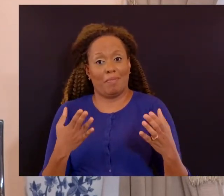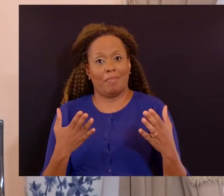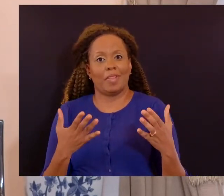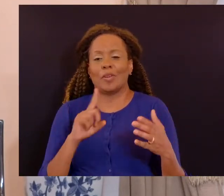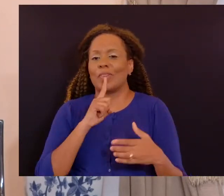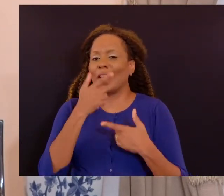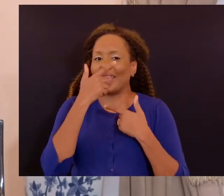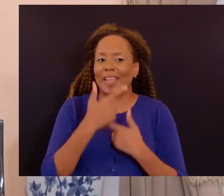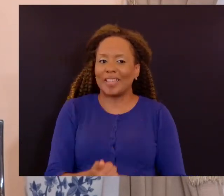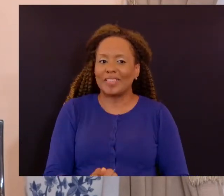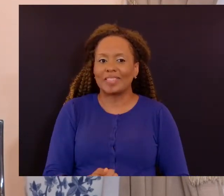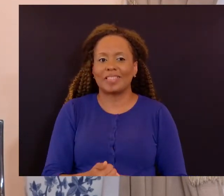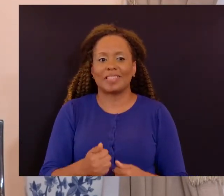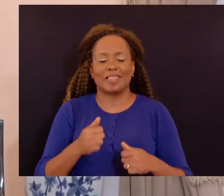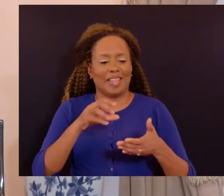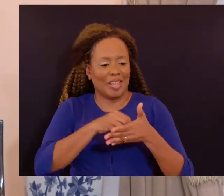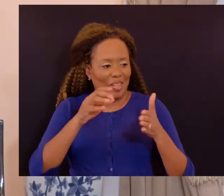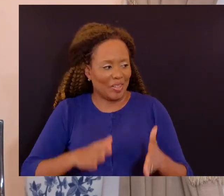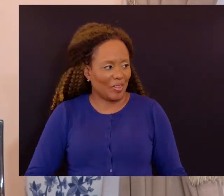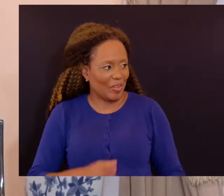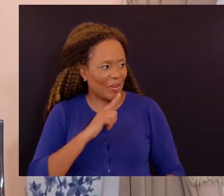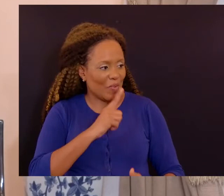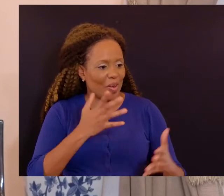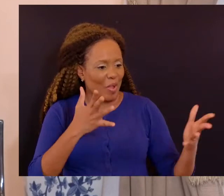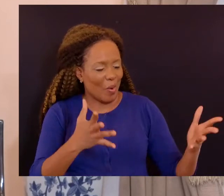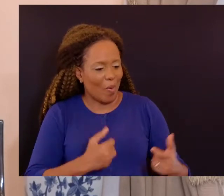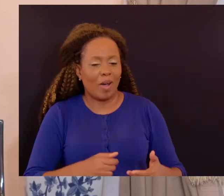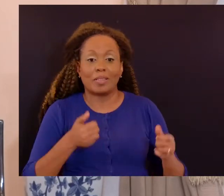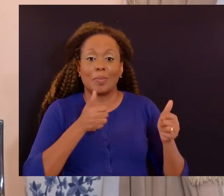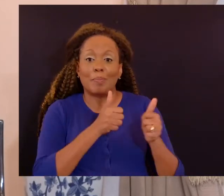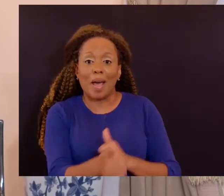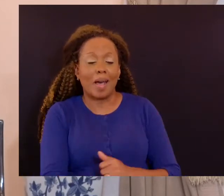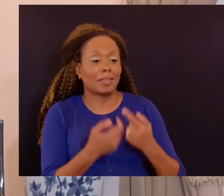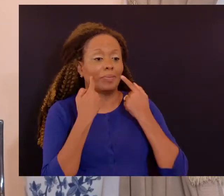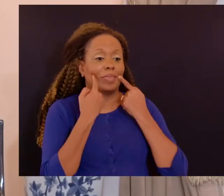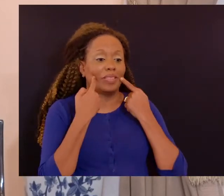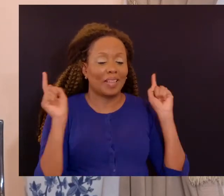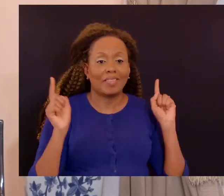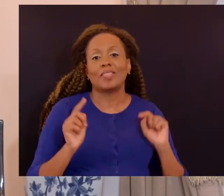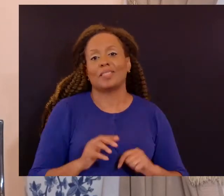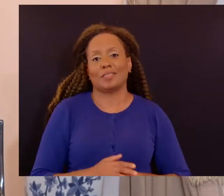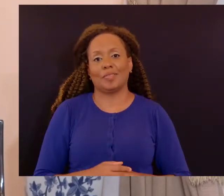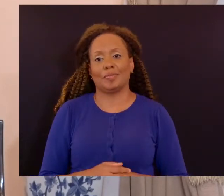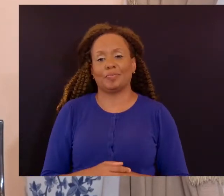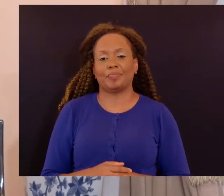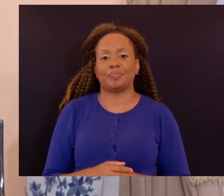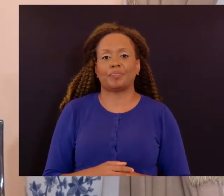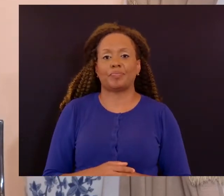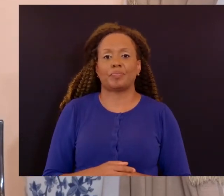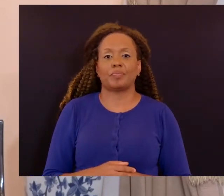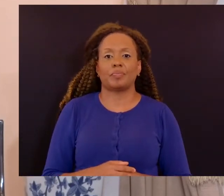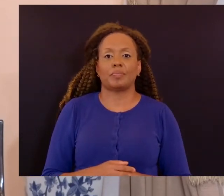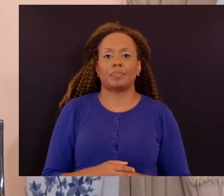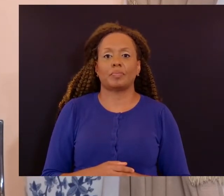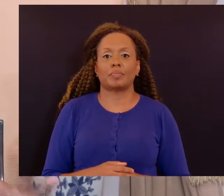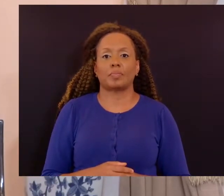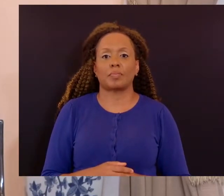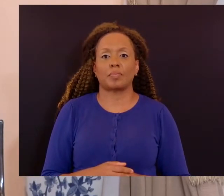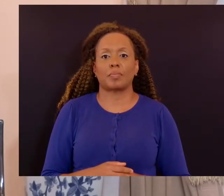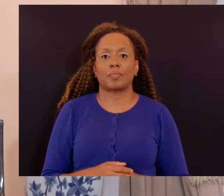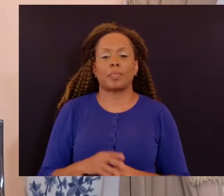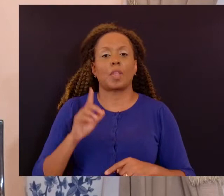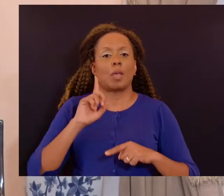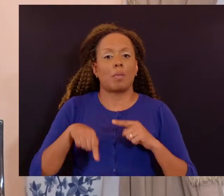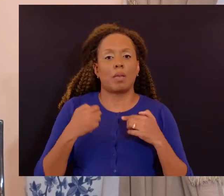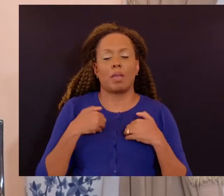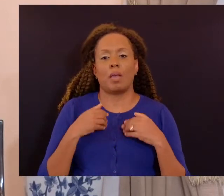vested interest in seeing these children through to come to the day of the examination. And so I think when we have the deeper